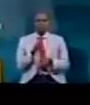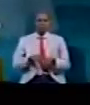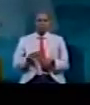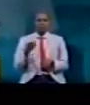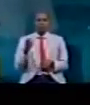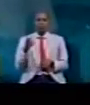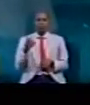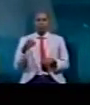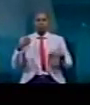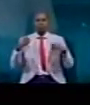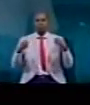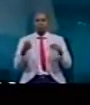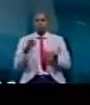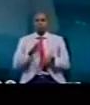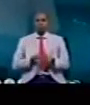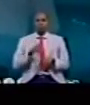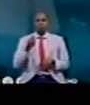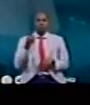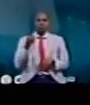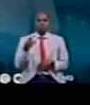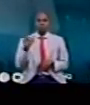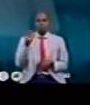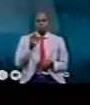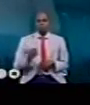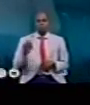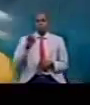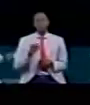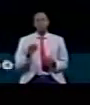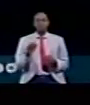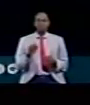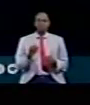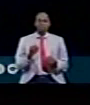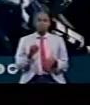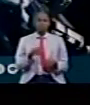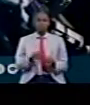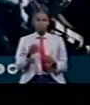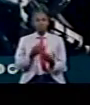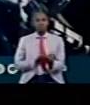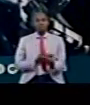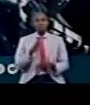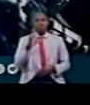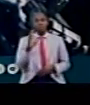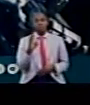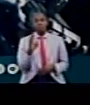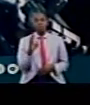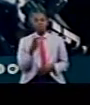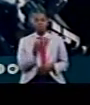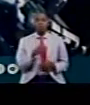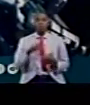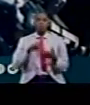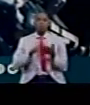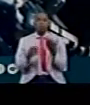We give you glory for the great and the mighty things you'll be doing for us. Thank you for the gift of life.